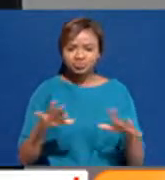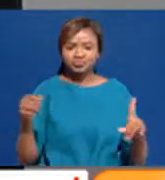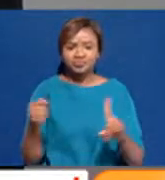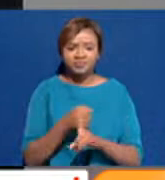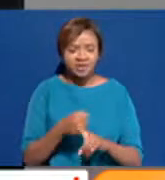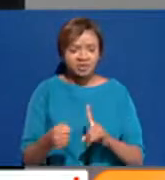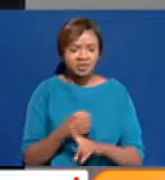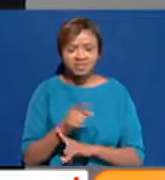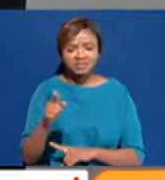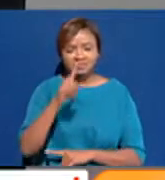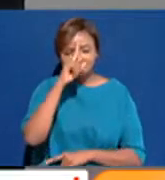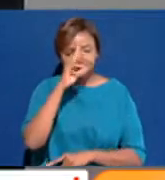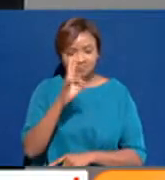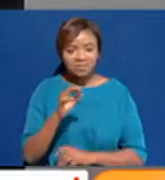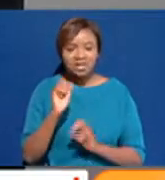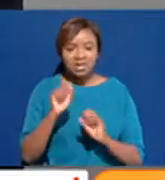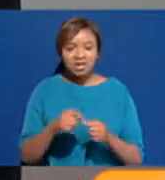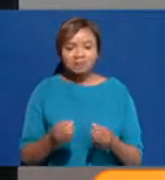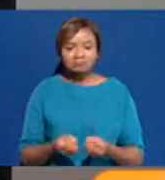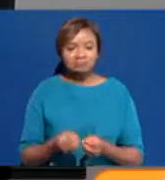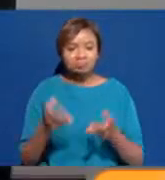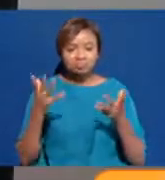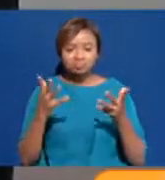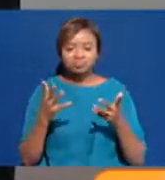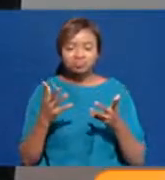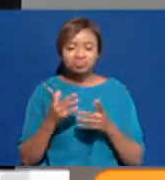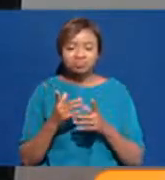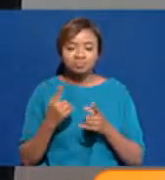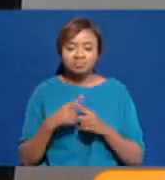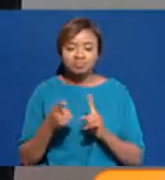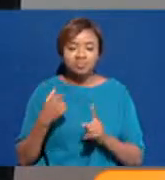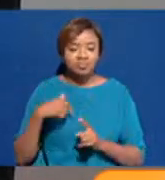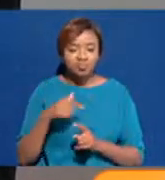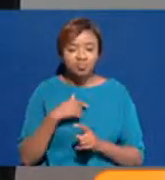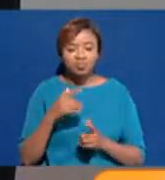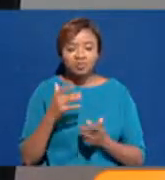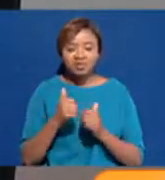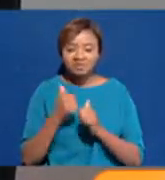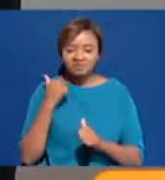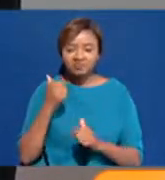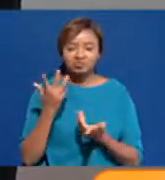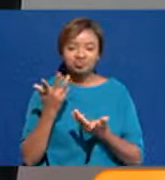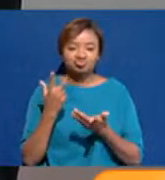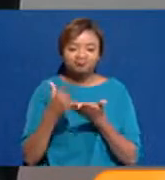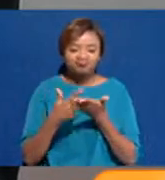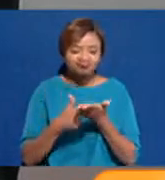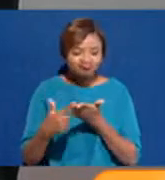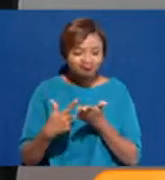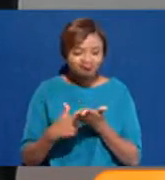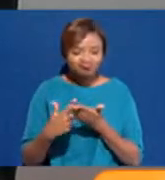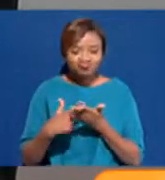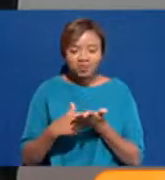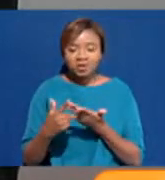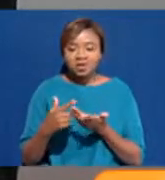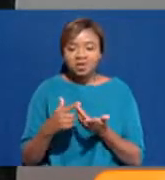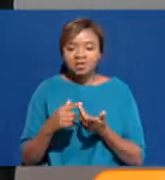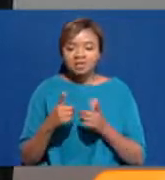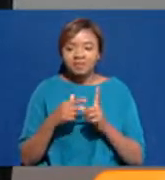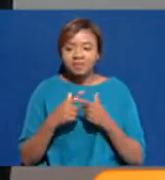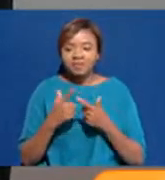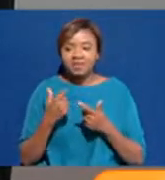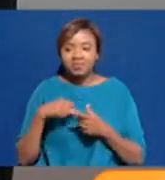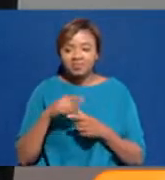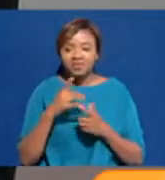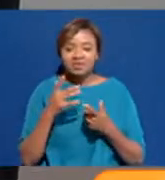very easy to explode. And this is where we refuse to speak, we refuse to have dialogue, and we start throwing